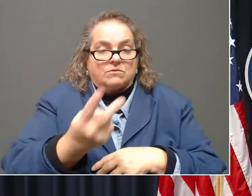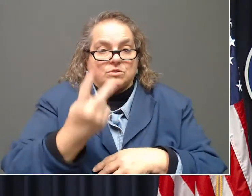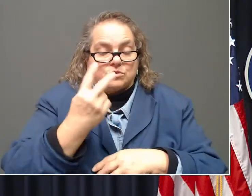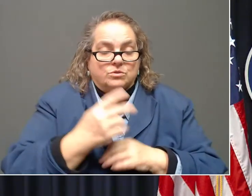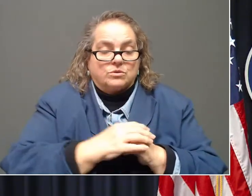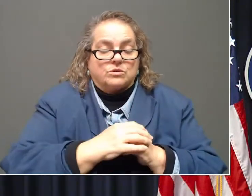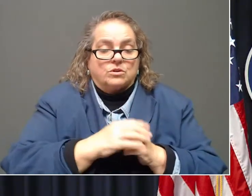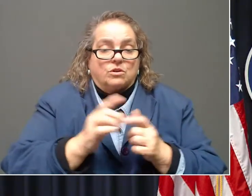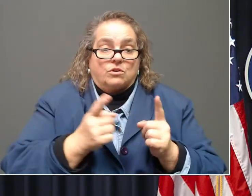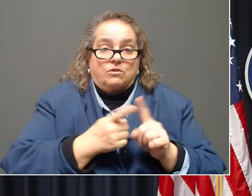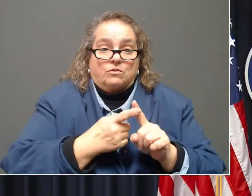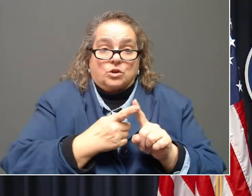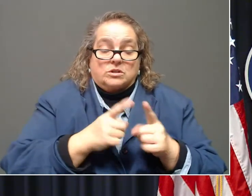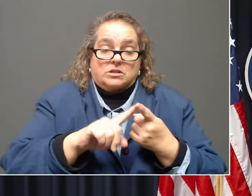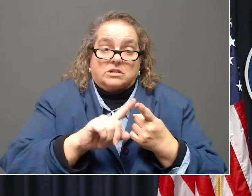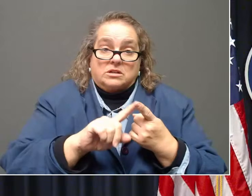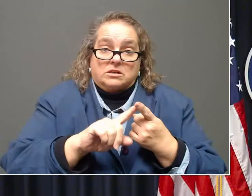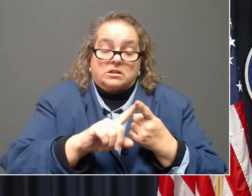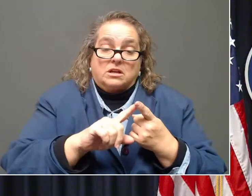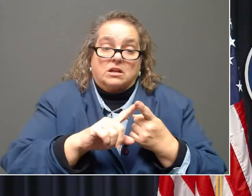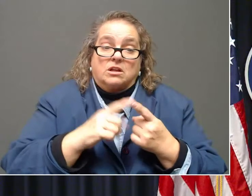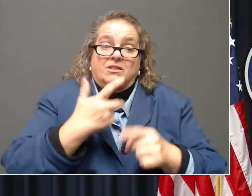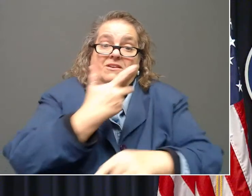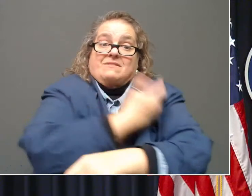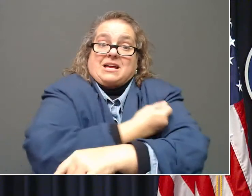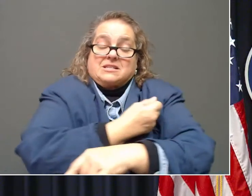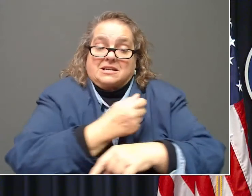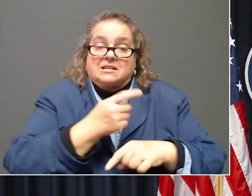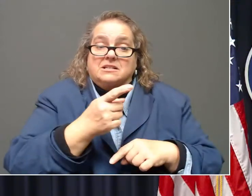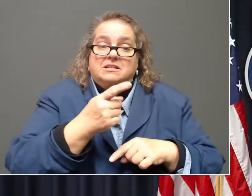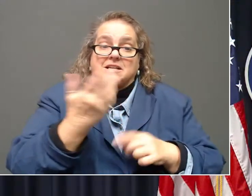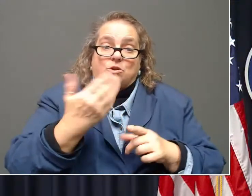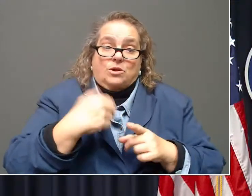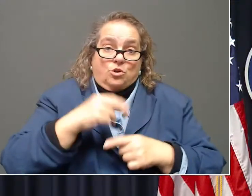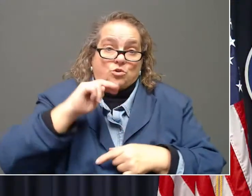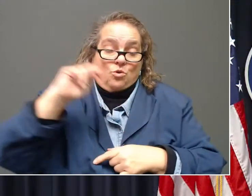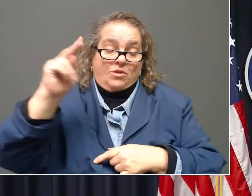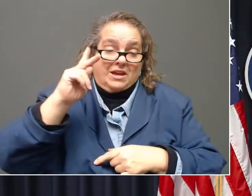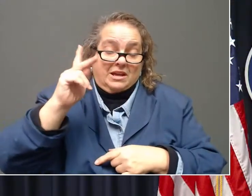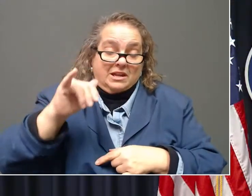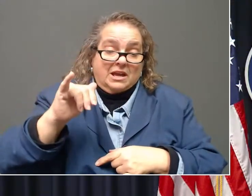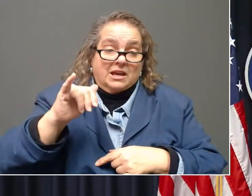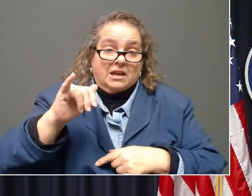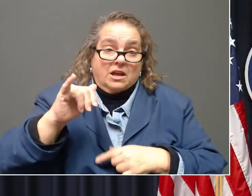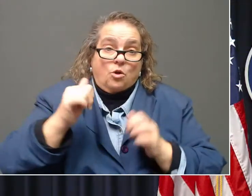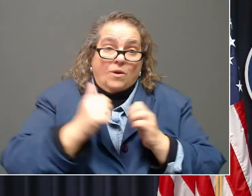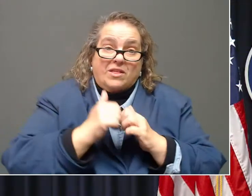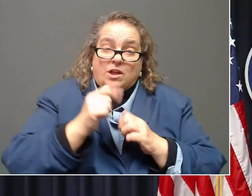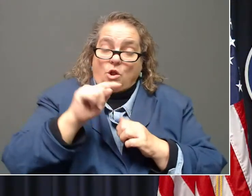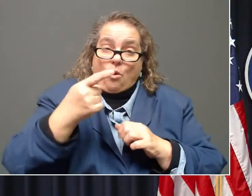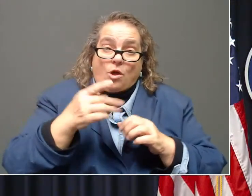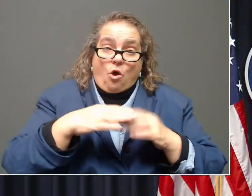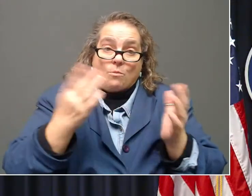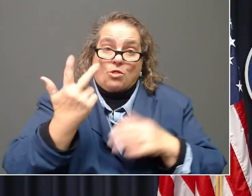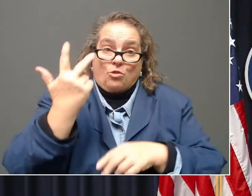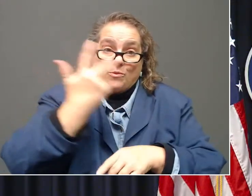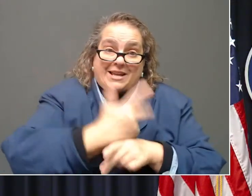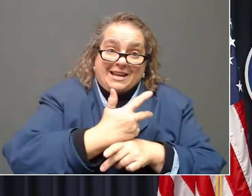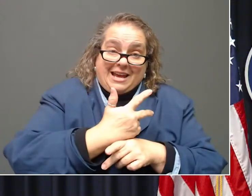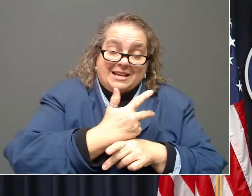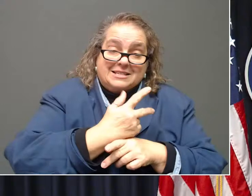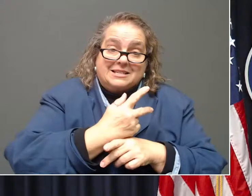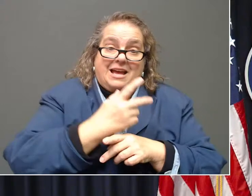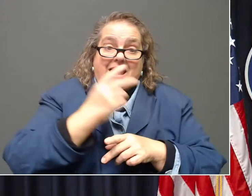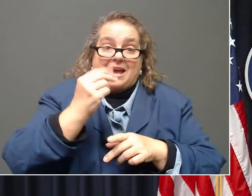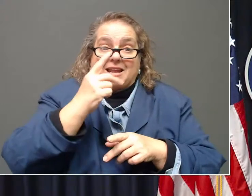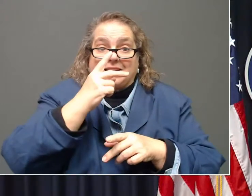Ohio and others follow suit. So we're excited for that day that our kids get to see each other and their teachers a whole